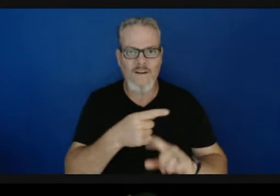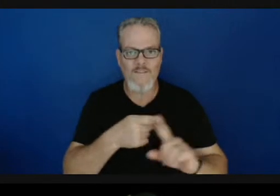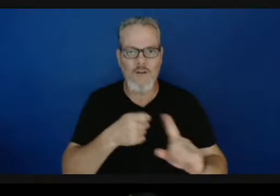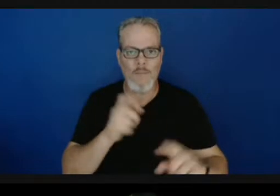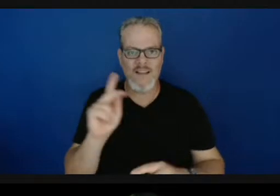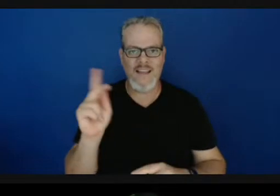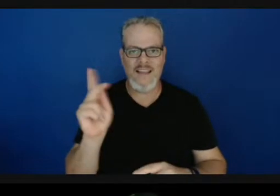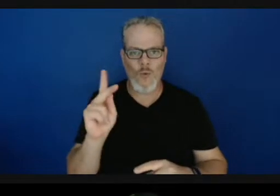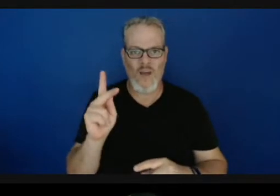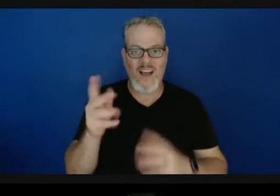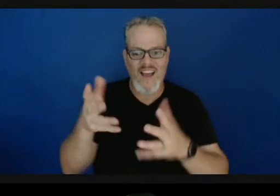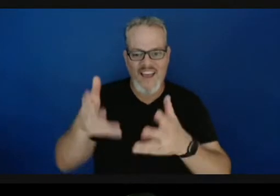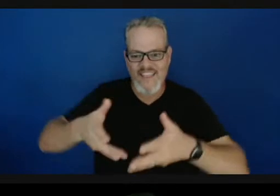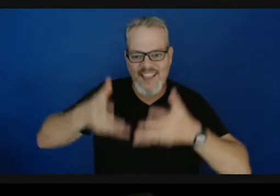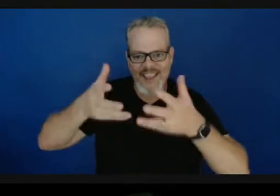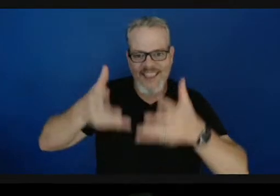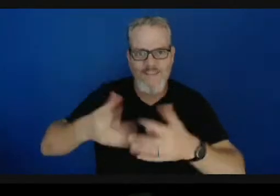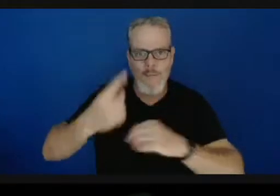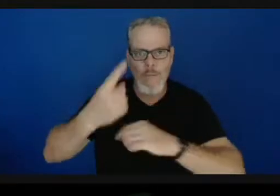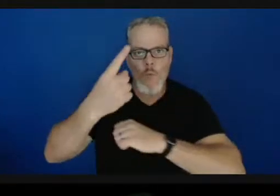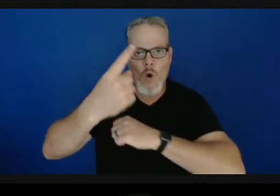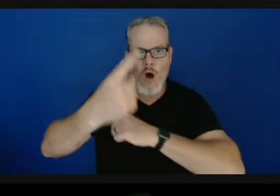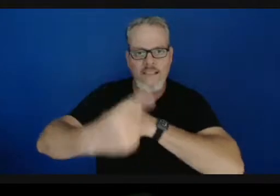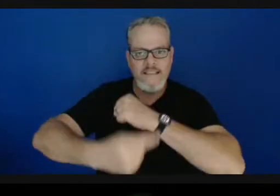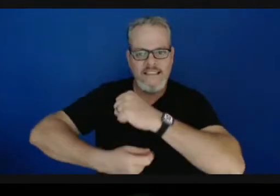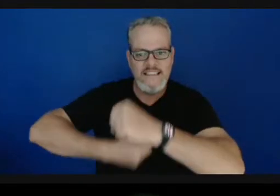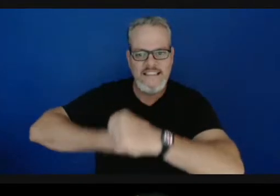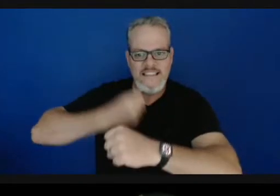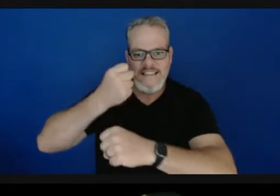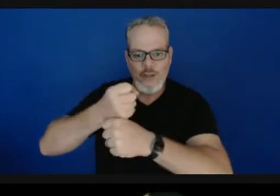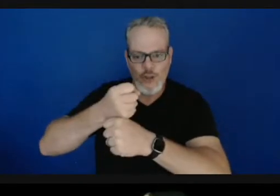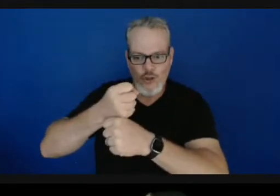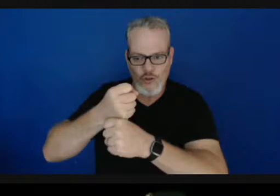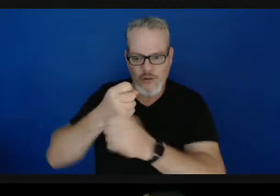for a year. Here's an image of where they put these on a station at the Desert